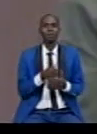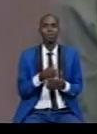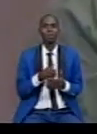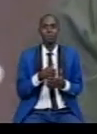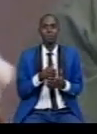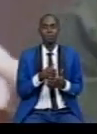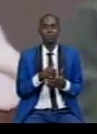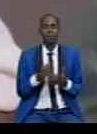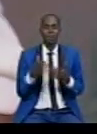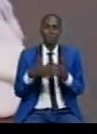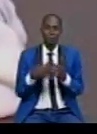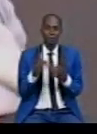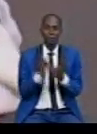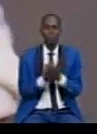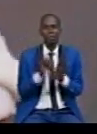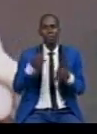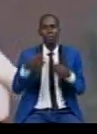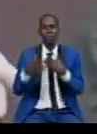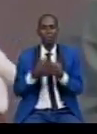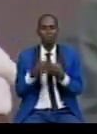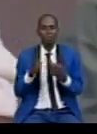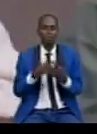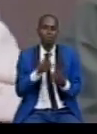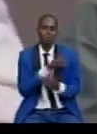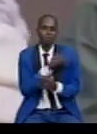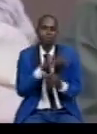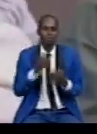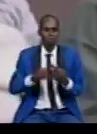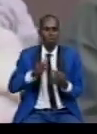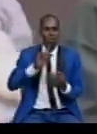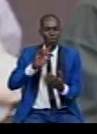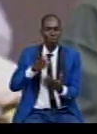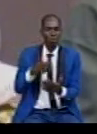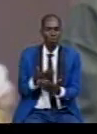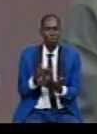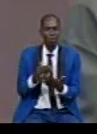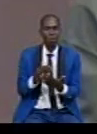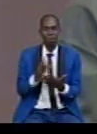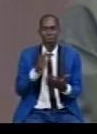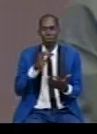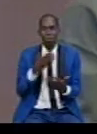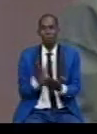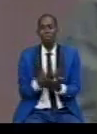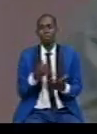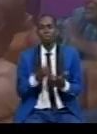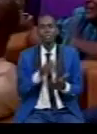After that, I went to hospital. I confirmed it is real. Here is my miracle.